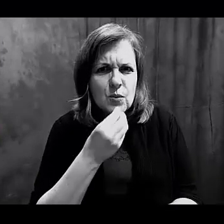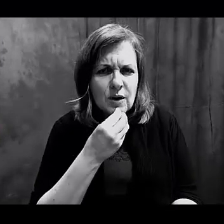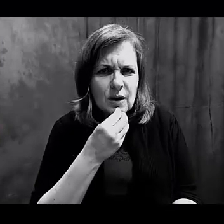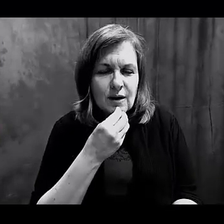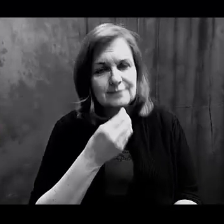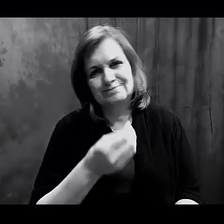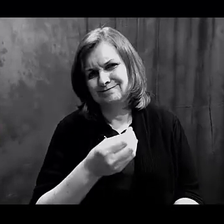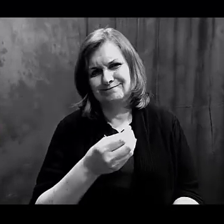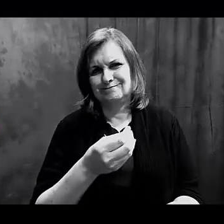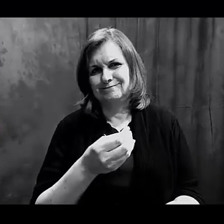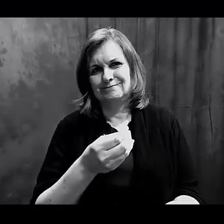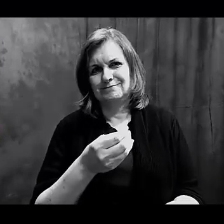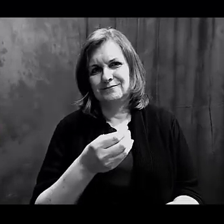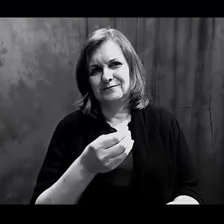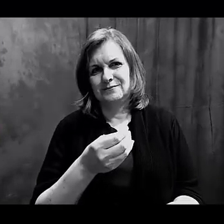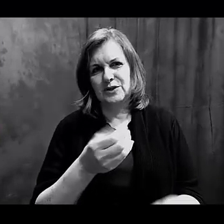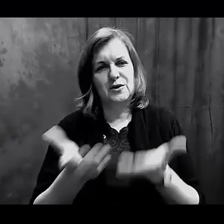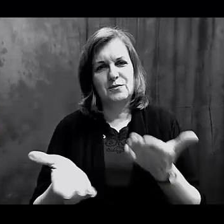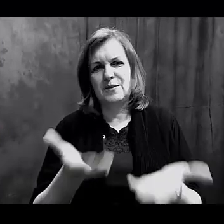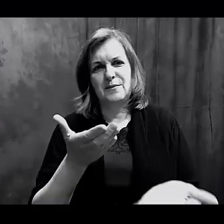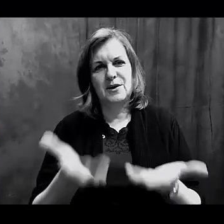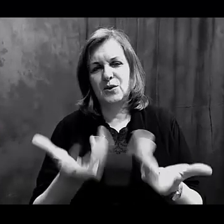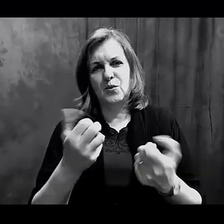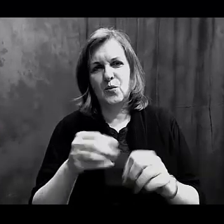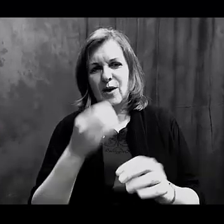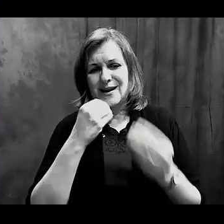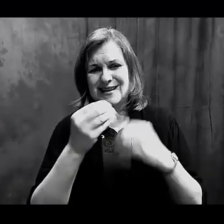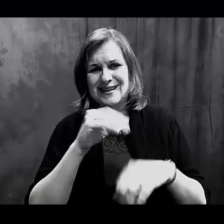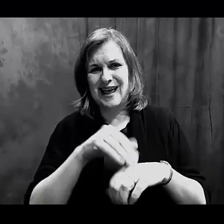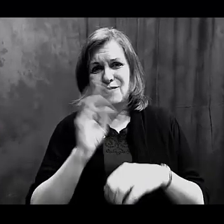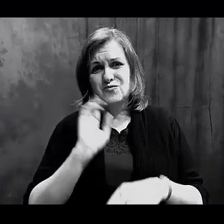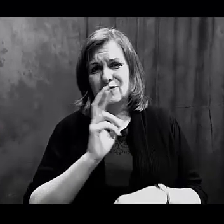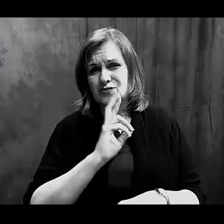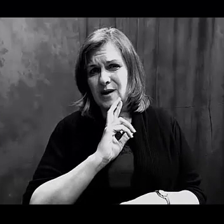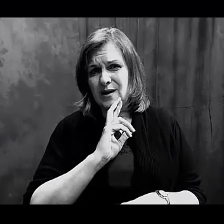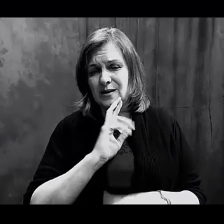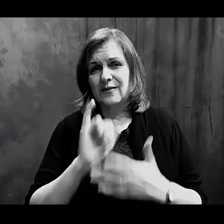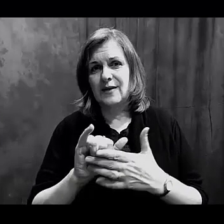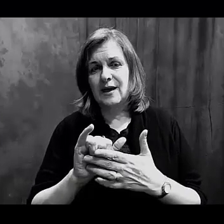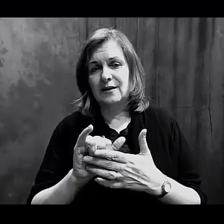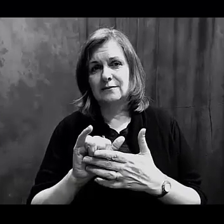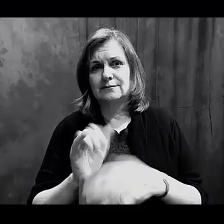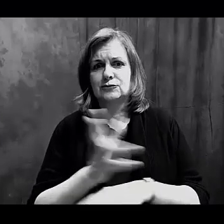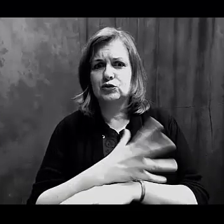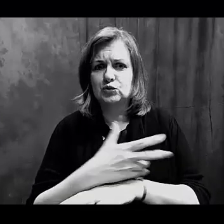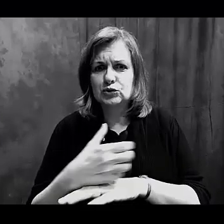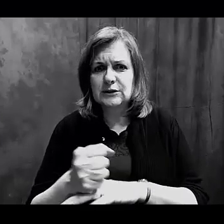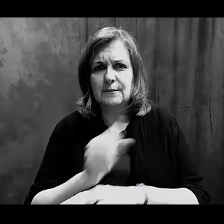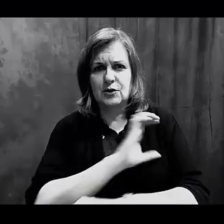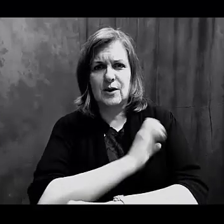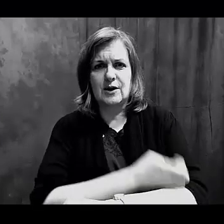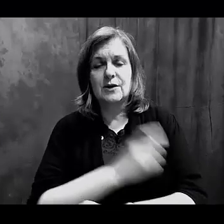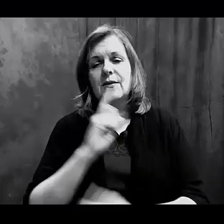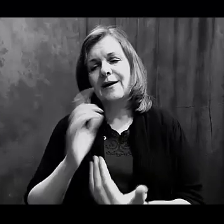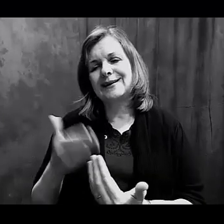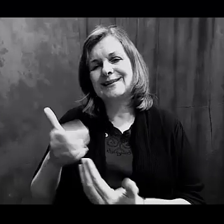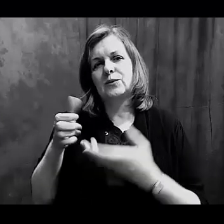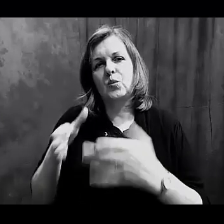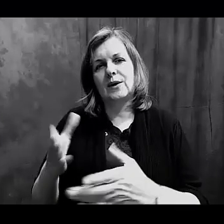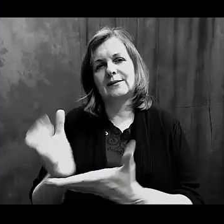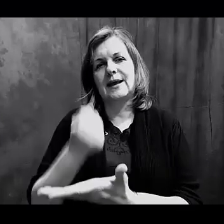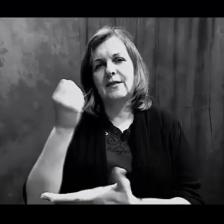your food, you may not spend so much time at that restaurant, right? It's going to be a drain on you. There are